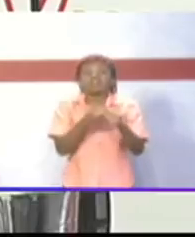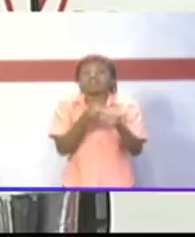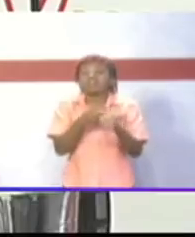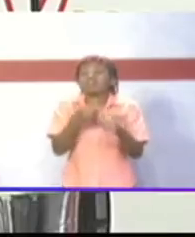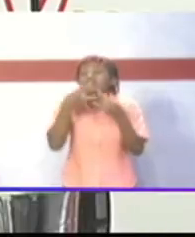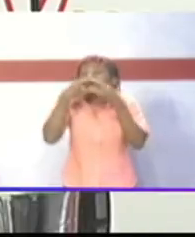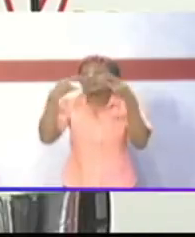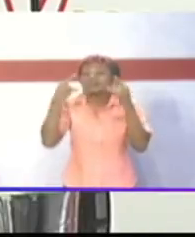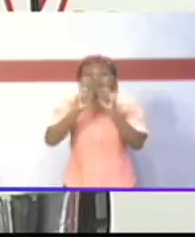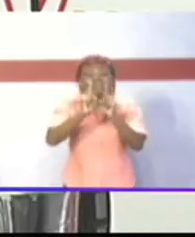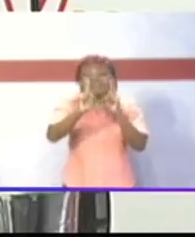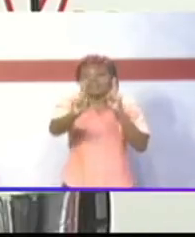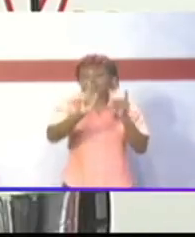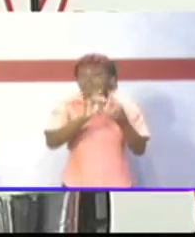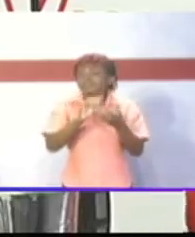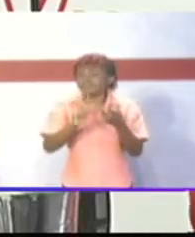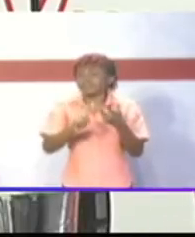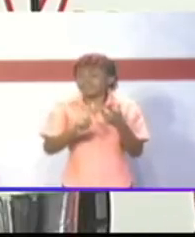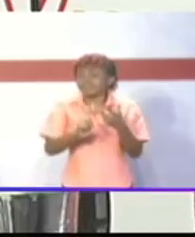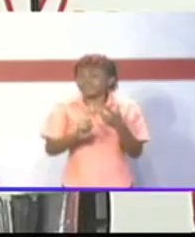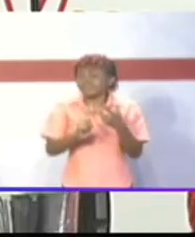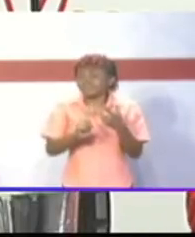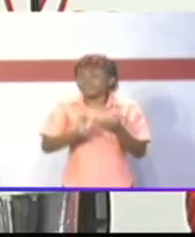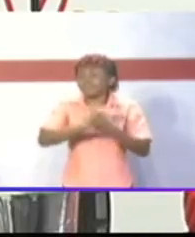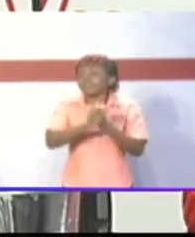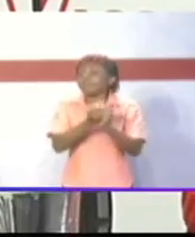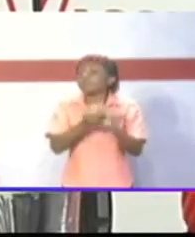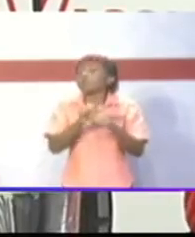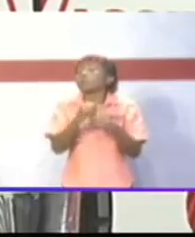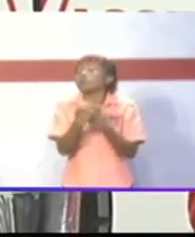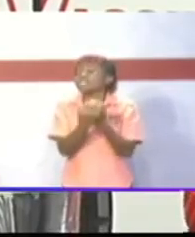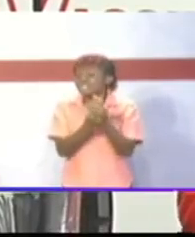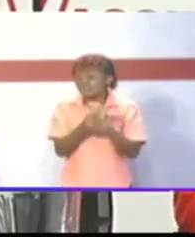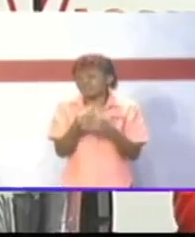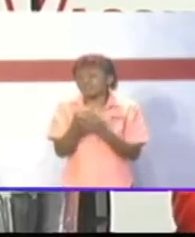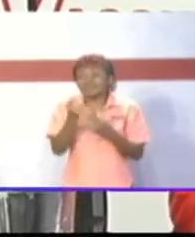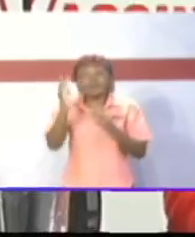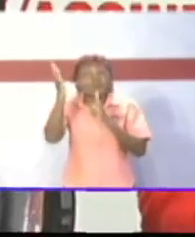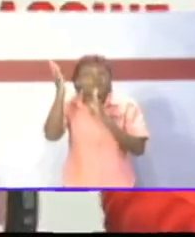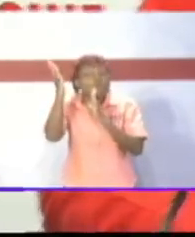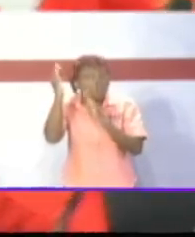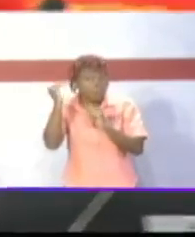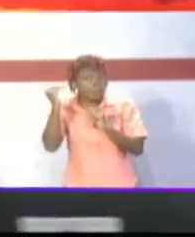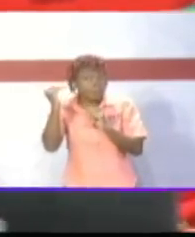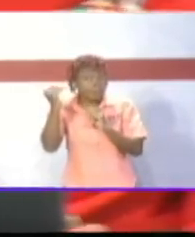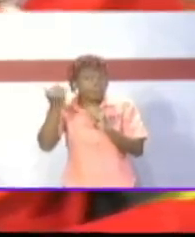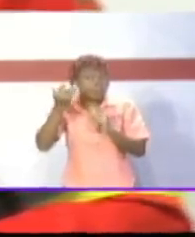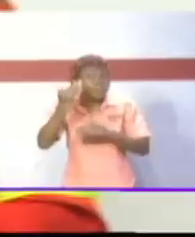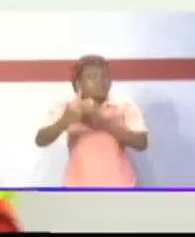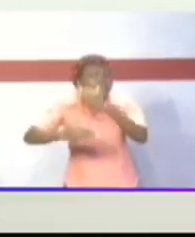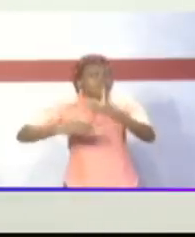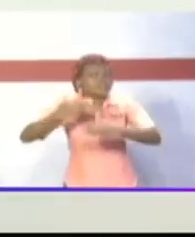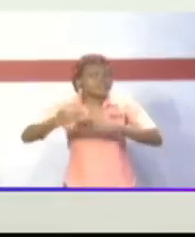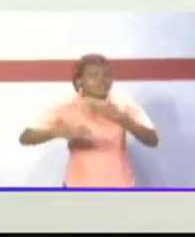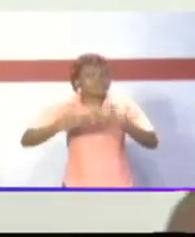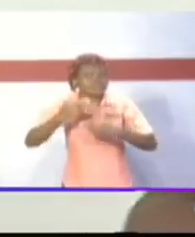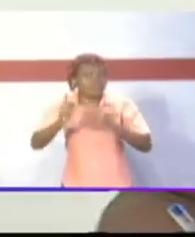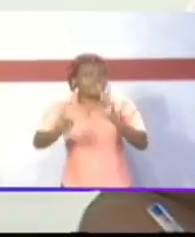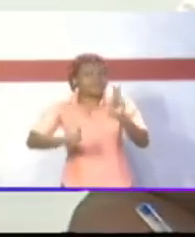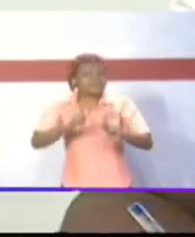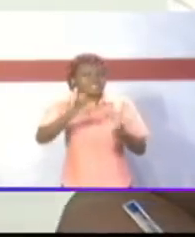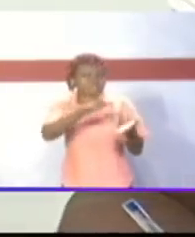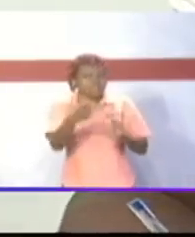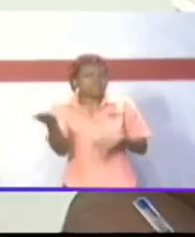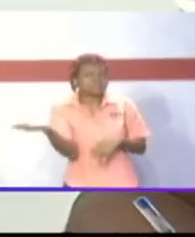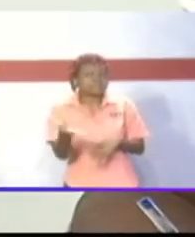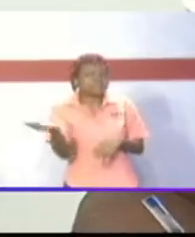this mortality that we are looking at can be decreased. Thank you. Thank you very much, Minister. We go to AZP